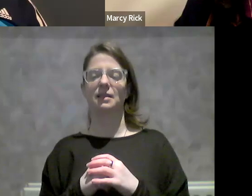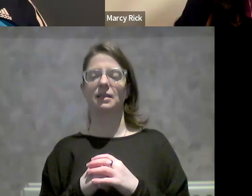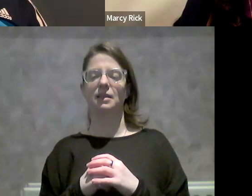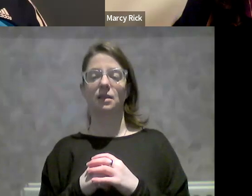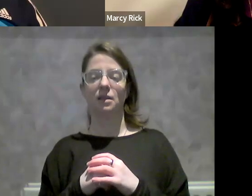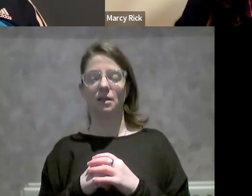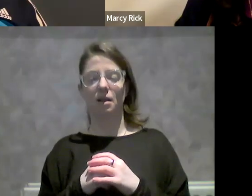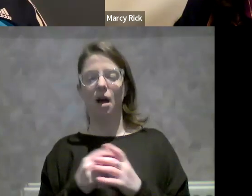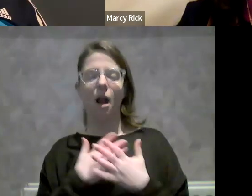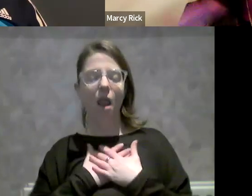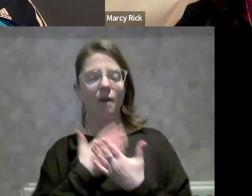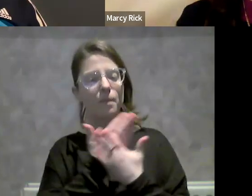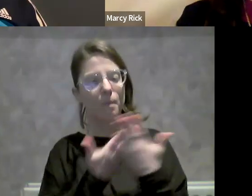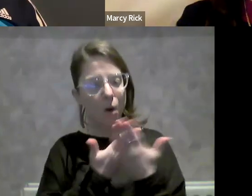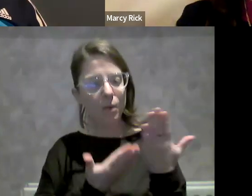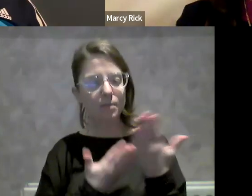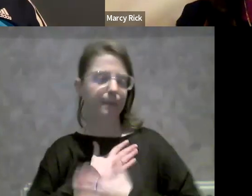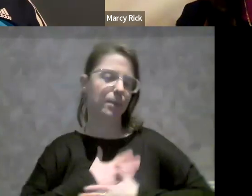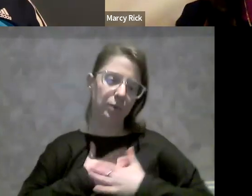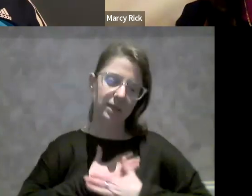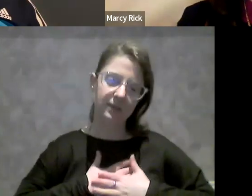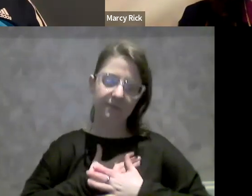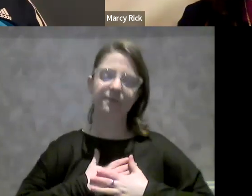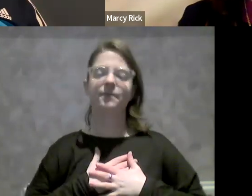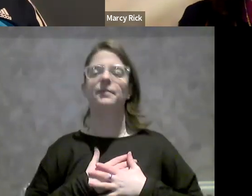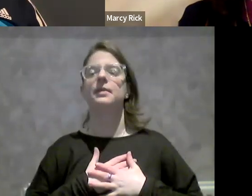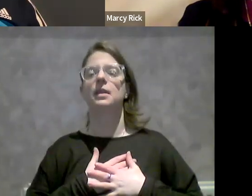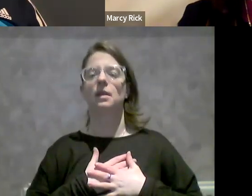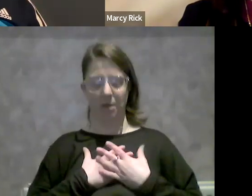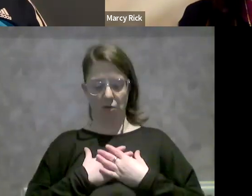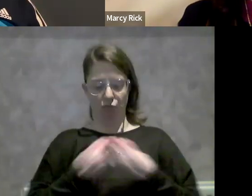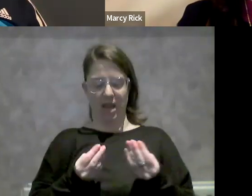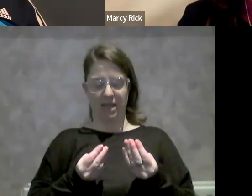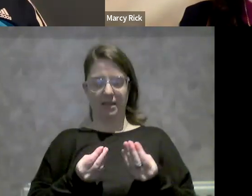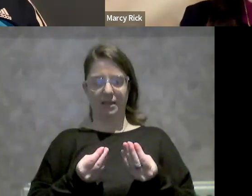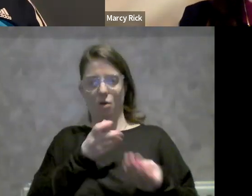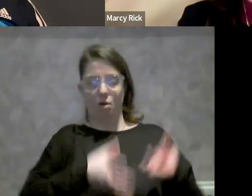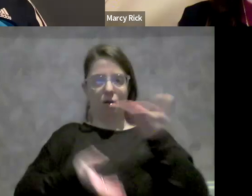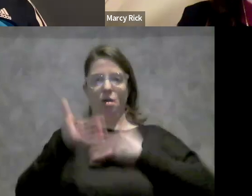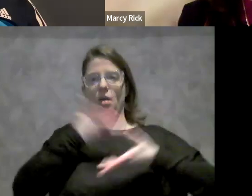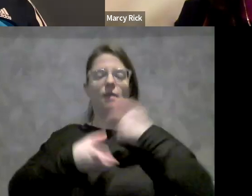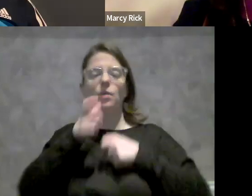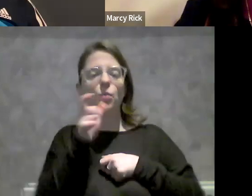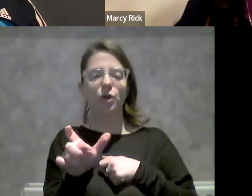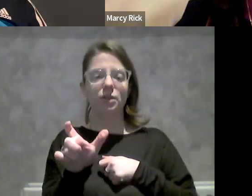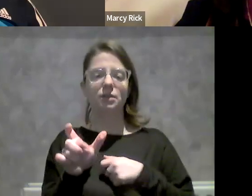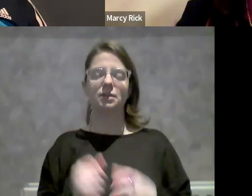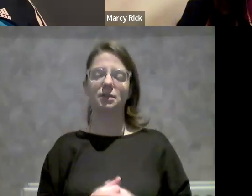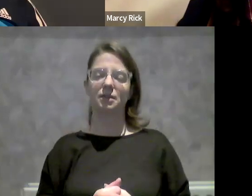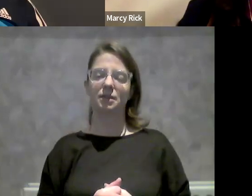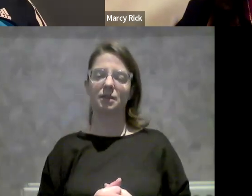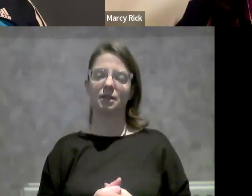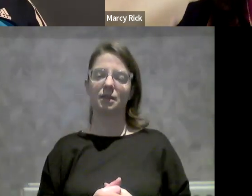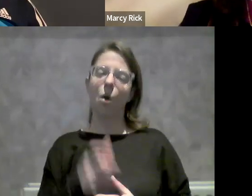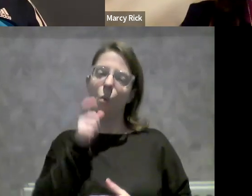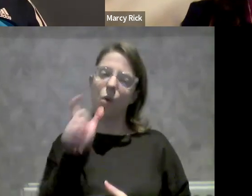Julie said, "Loving these poems, very emotive, being erased and bereft by words. You are so right. Words are